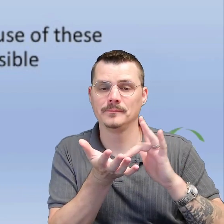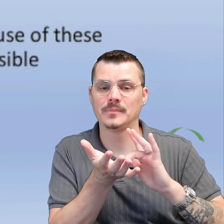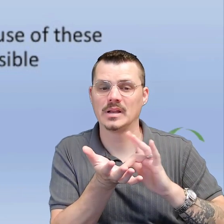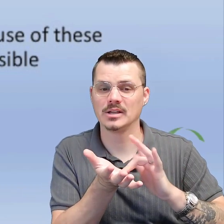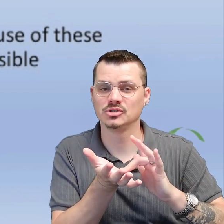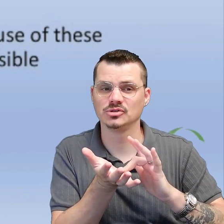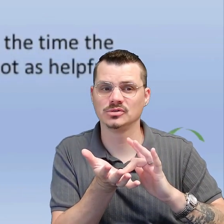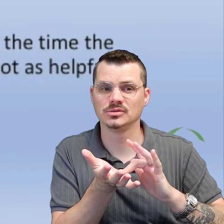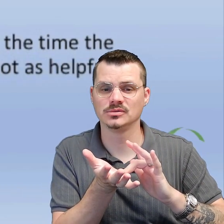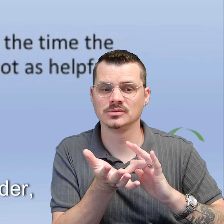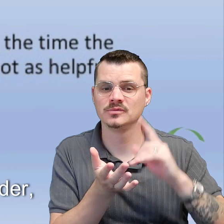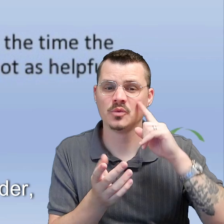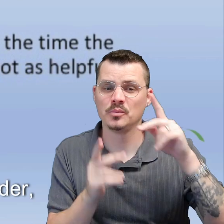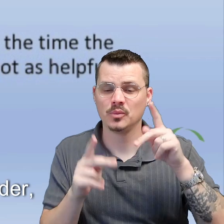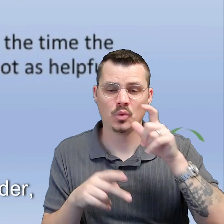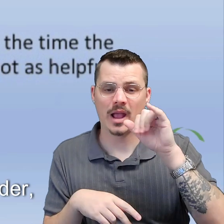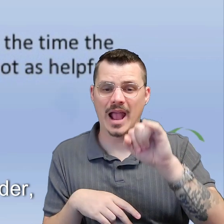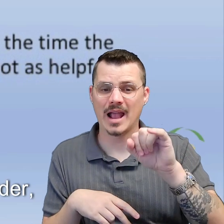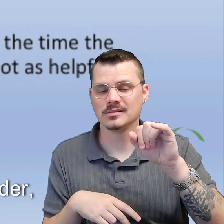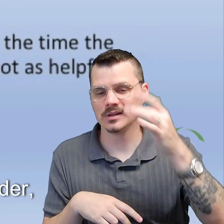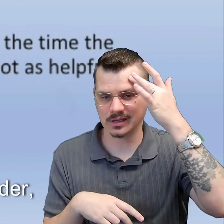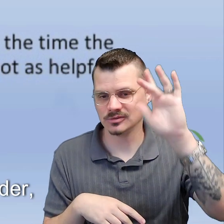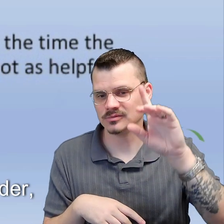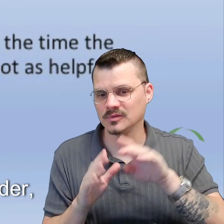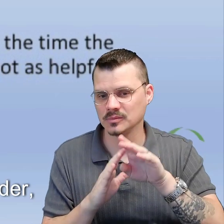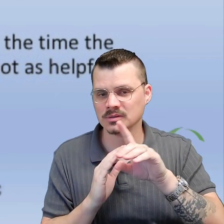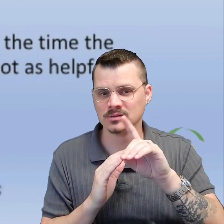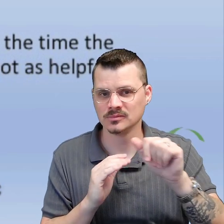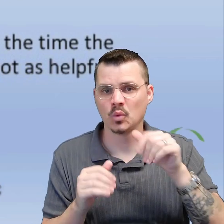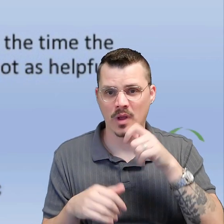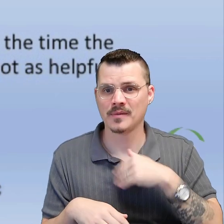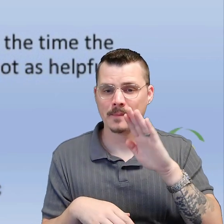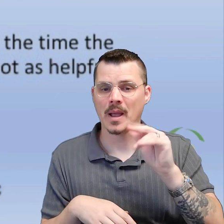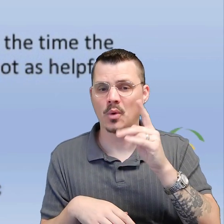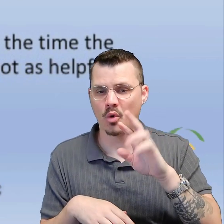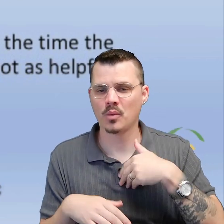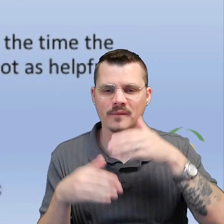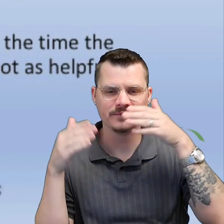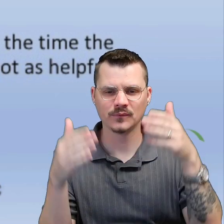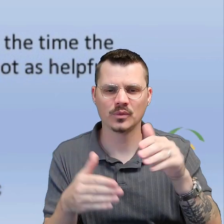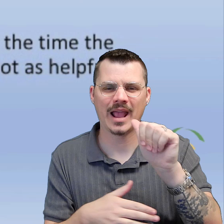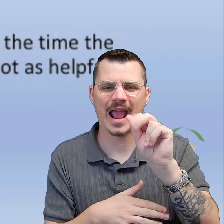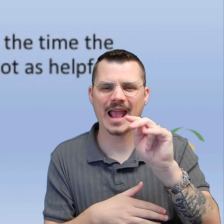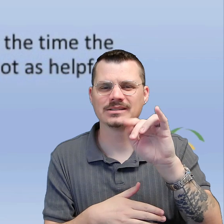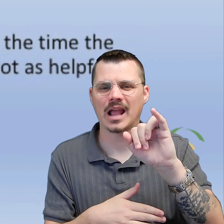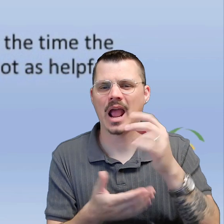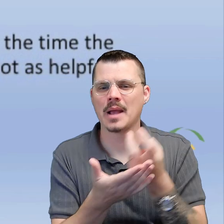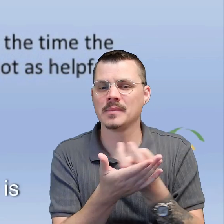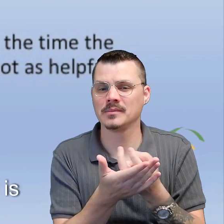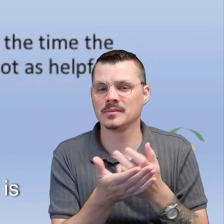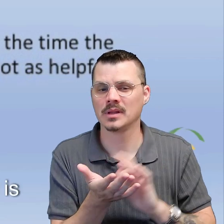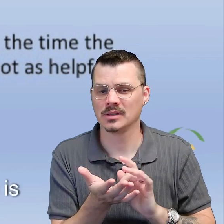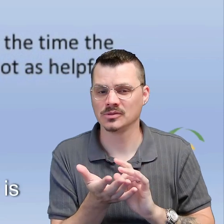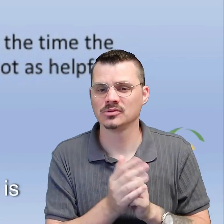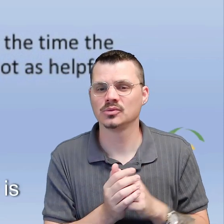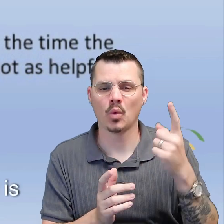Medications. For people with IDD who have bipolar disorder, we typically focus on anti-epileptic medications. The